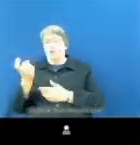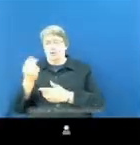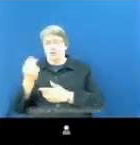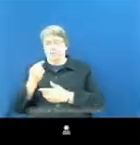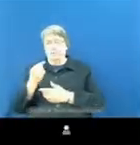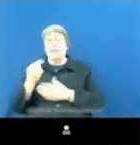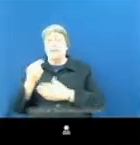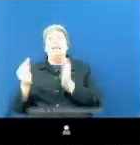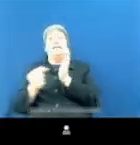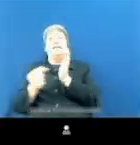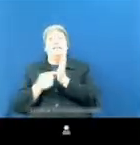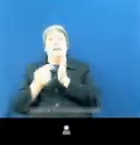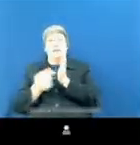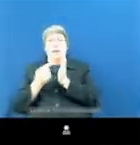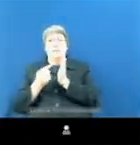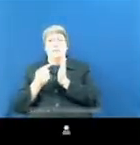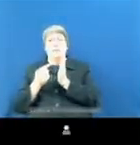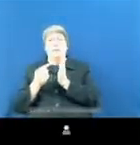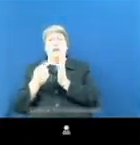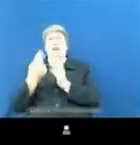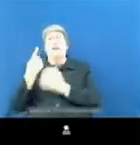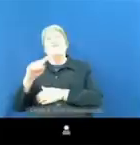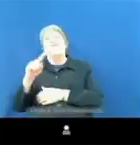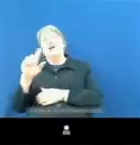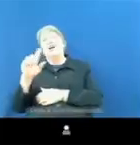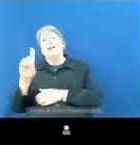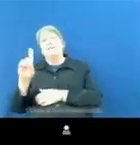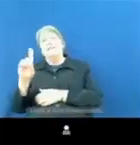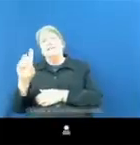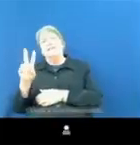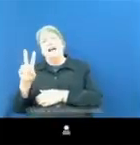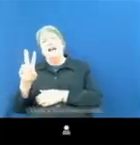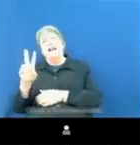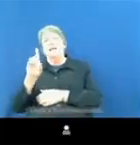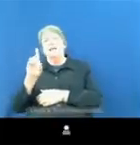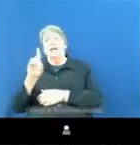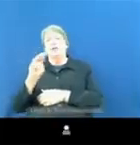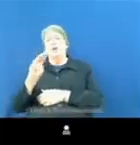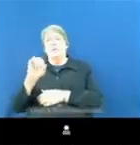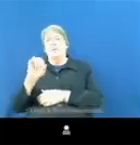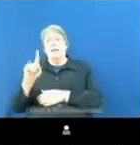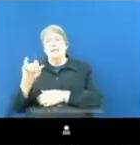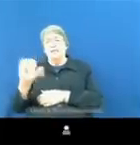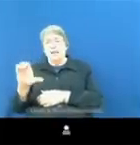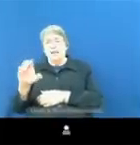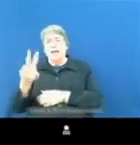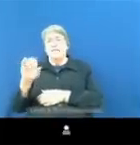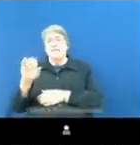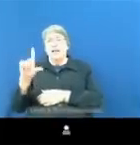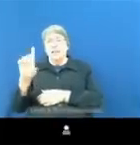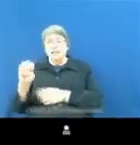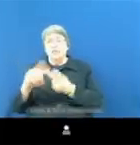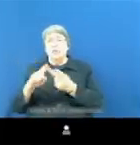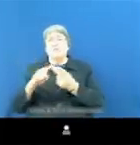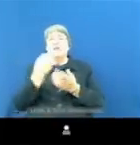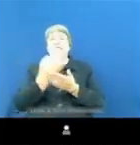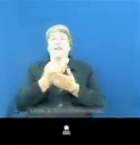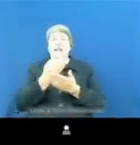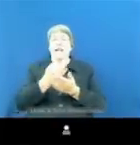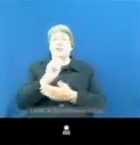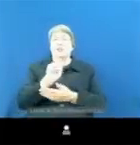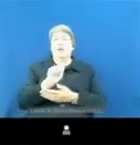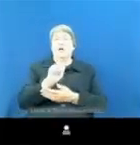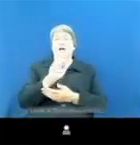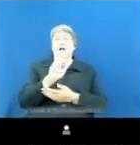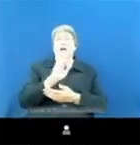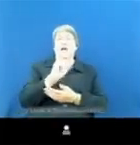times, particular for domestic violence proceedings and for financial affidavits, if the deaf person doesn't use English, then